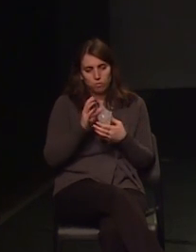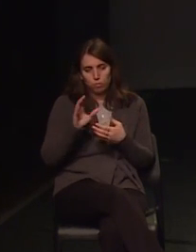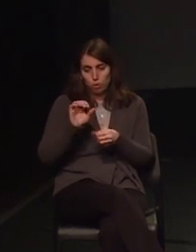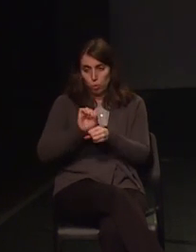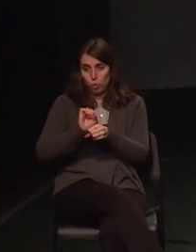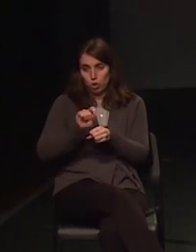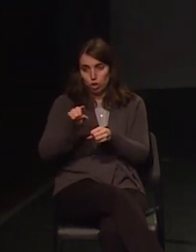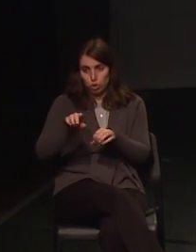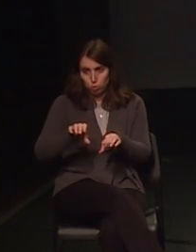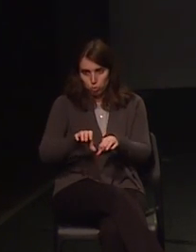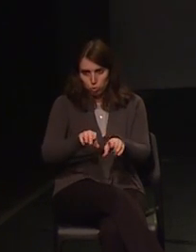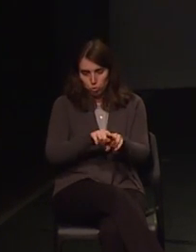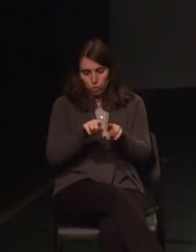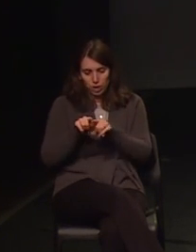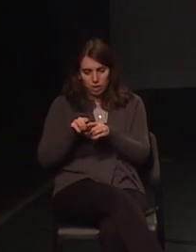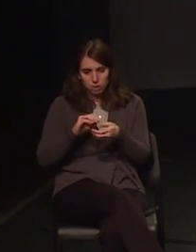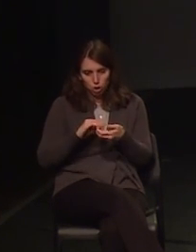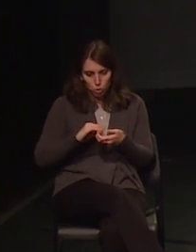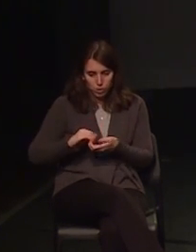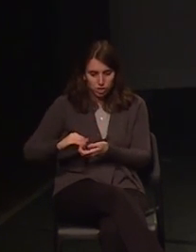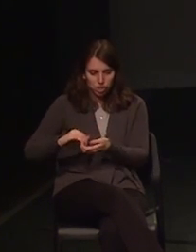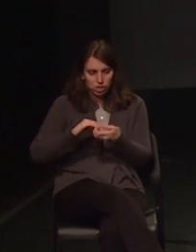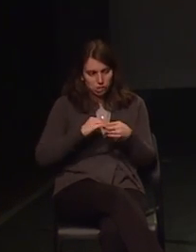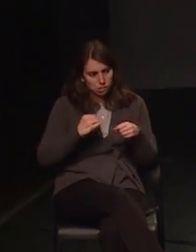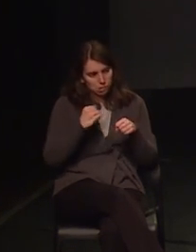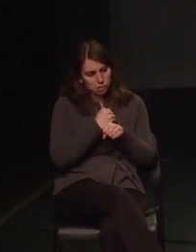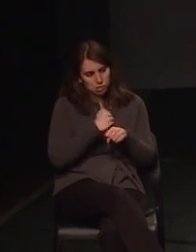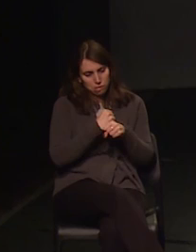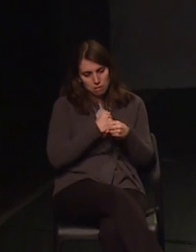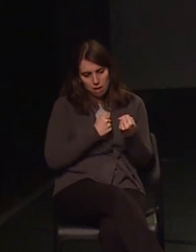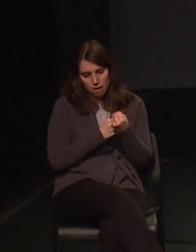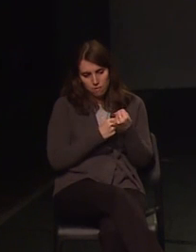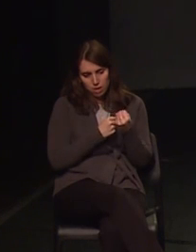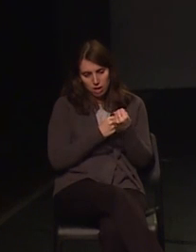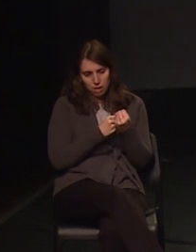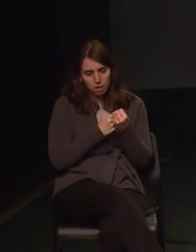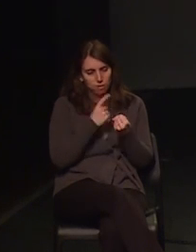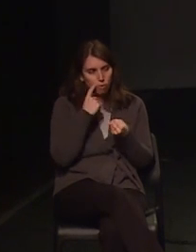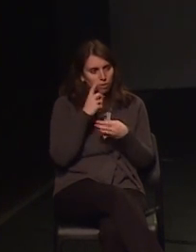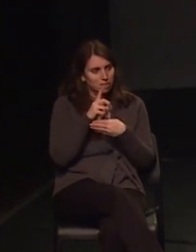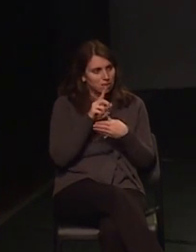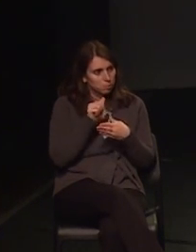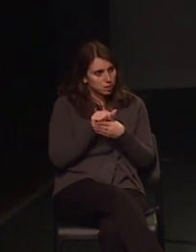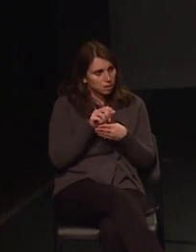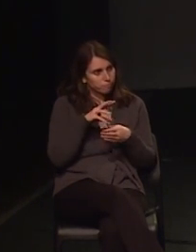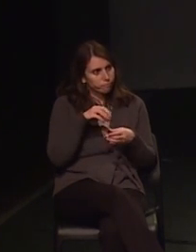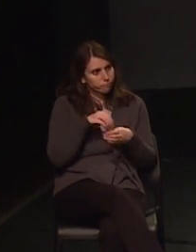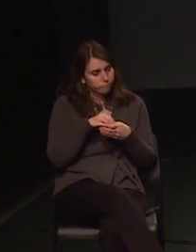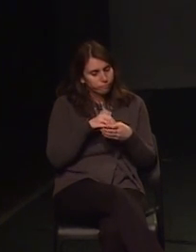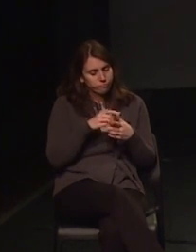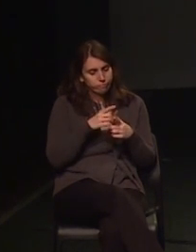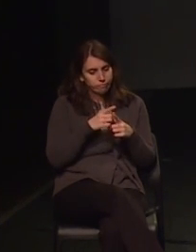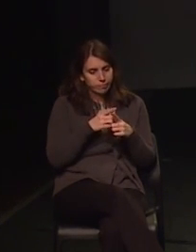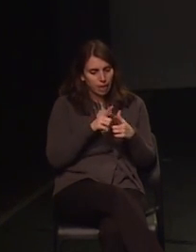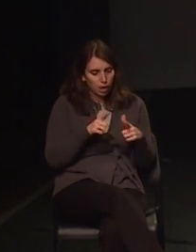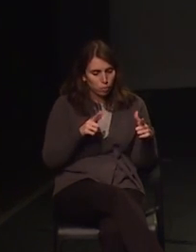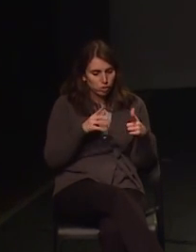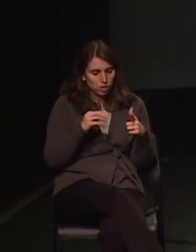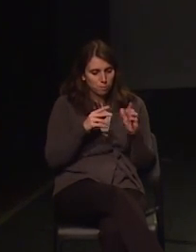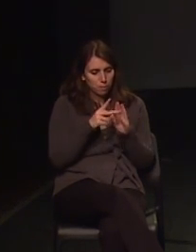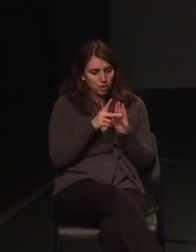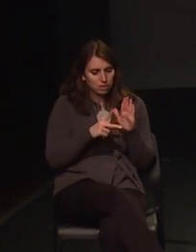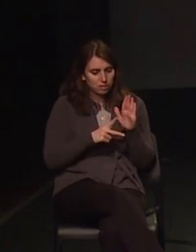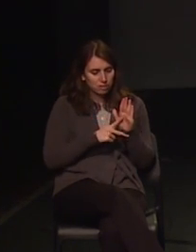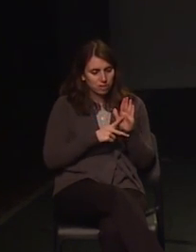coalition to advocate for the inclusion of disability in the language and in the policies, it's an external